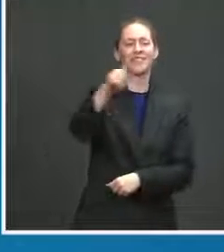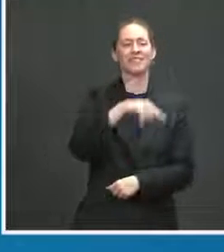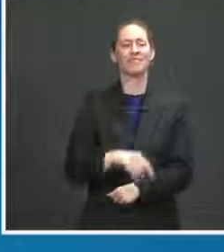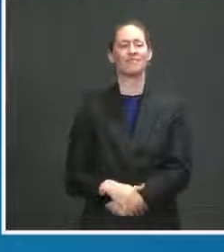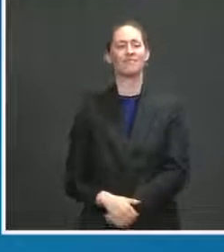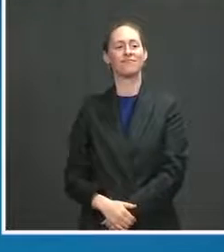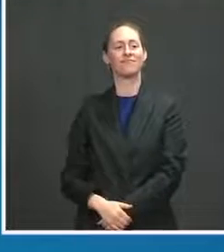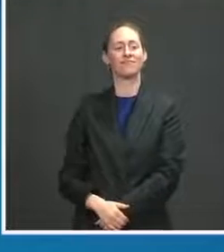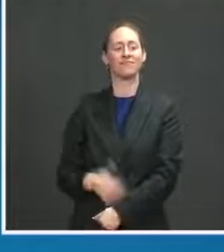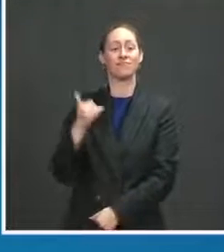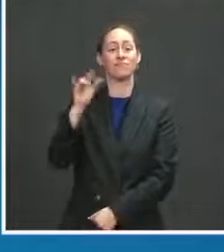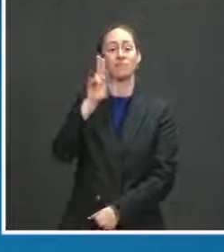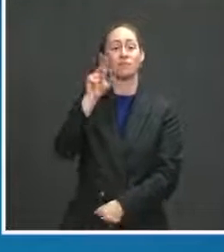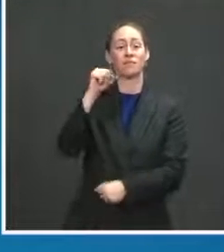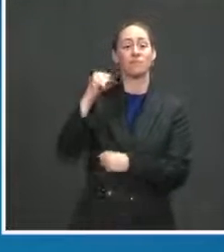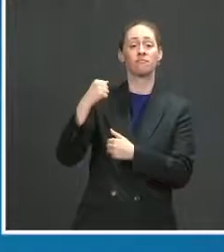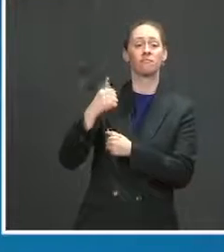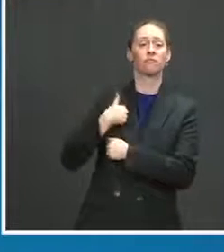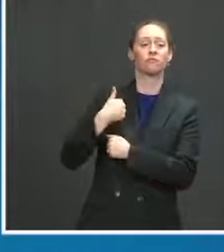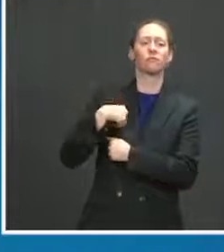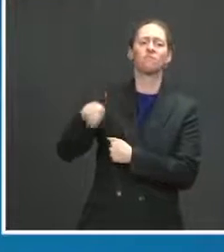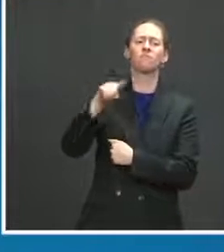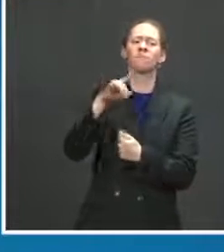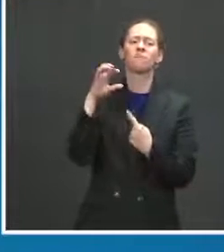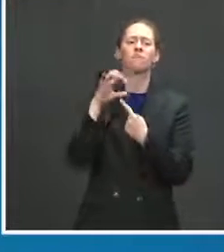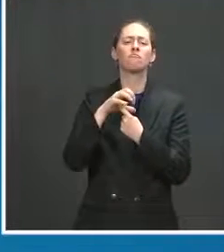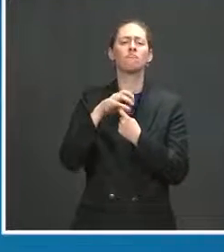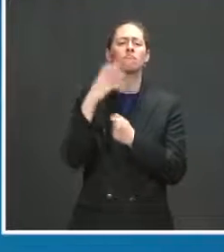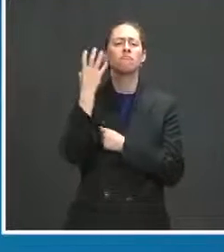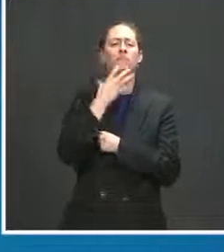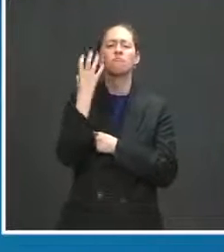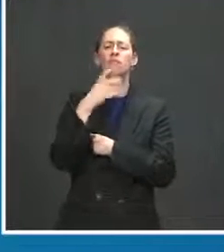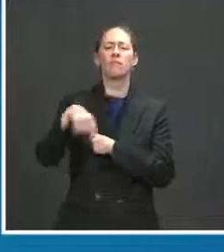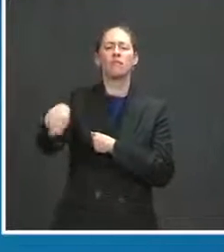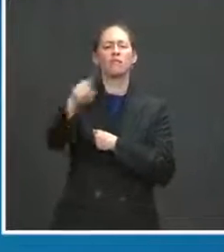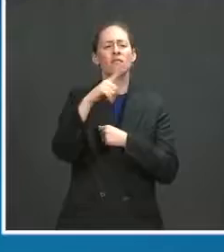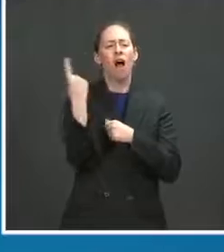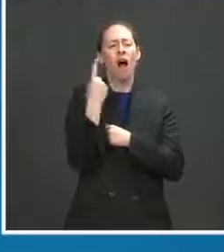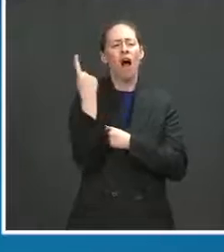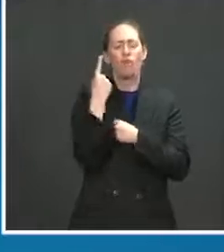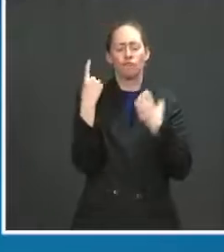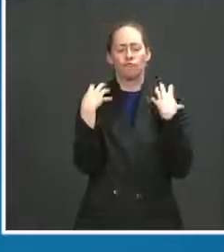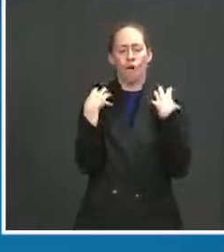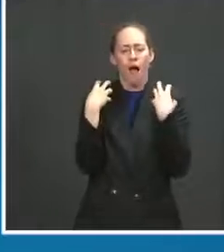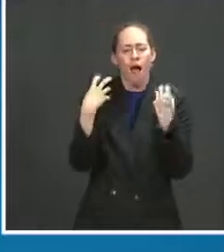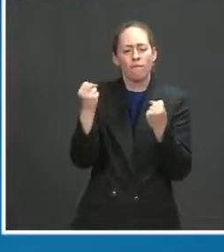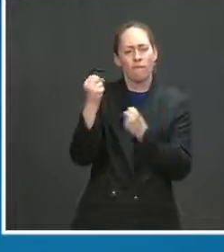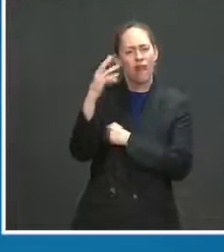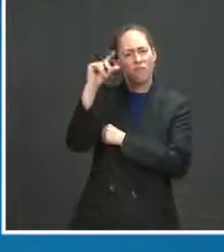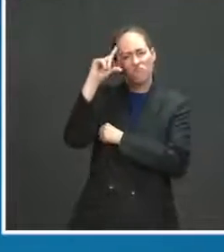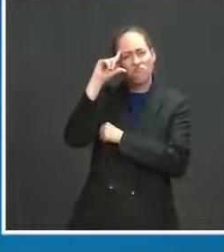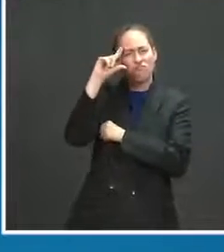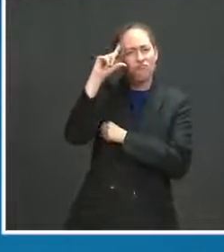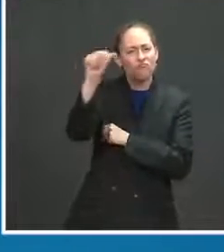the best, the bravest, and the most brilliant.